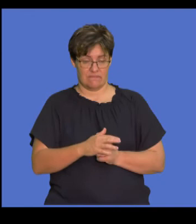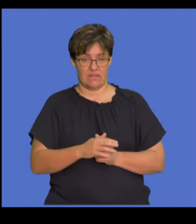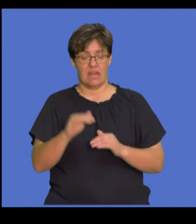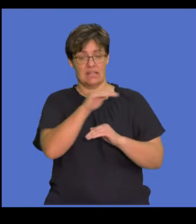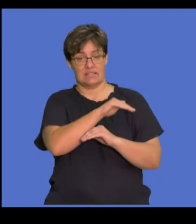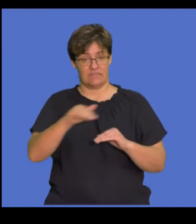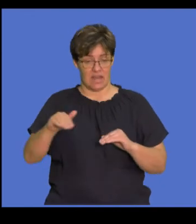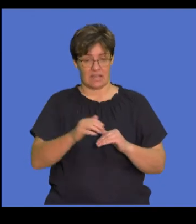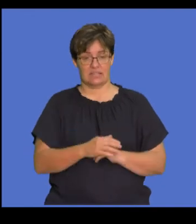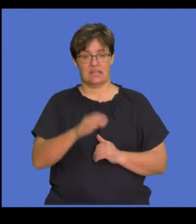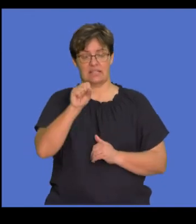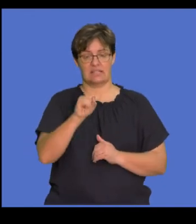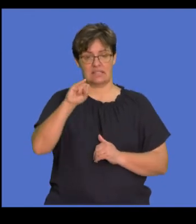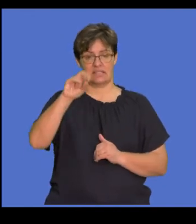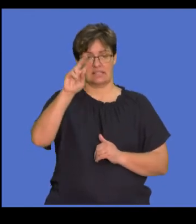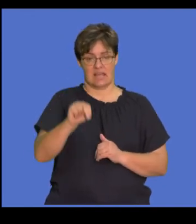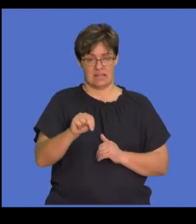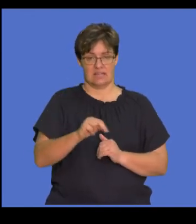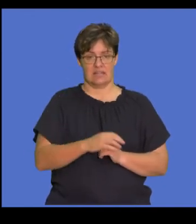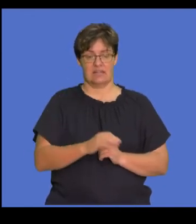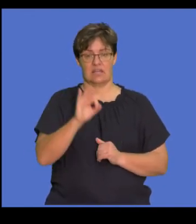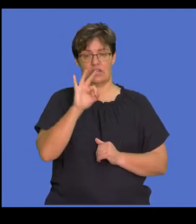20.35 divided by sine